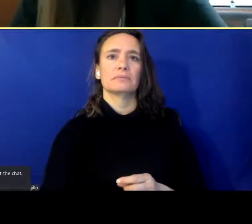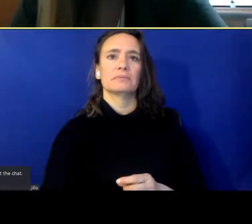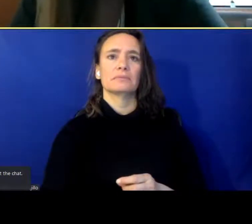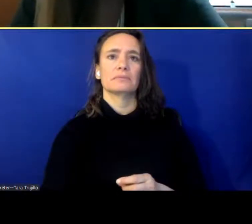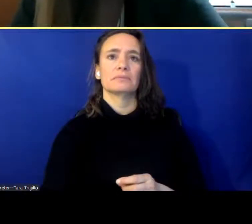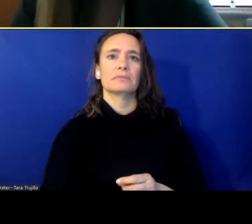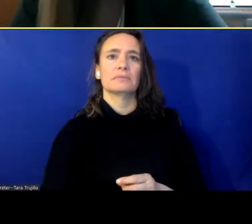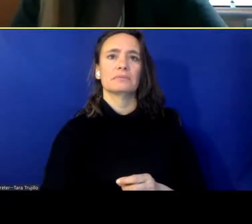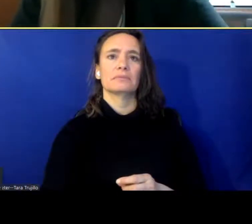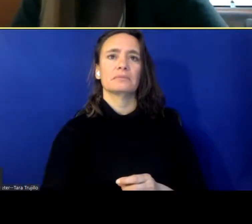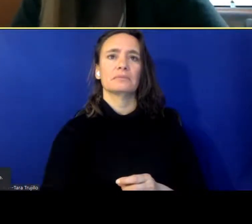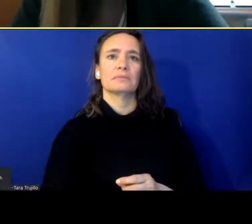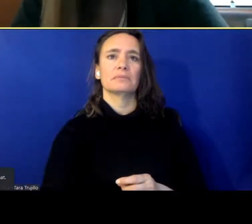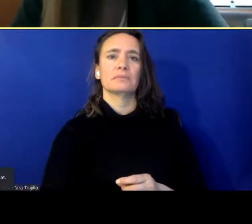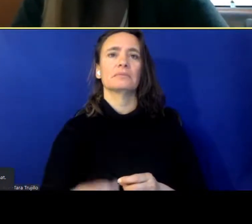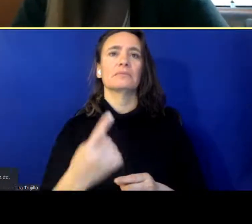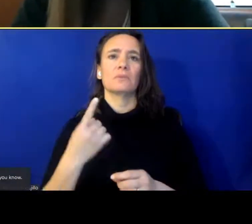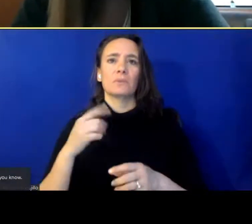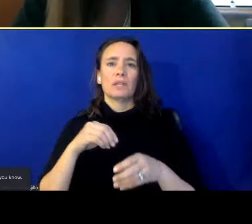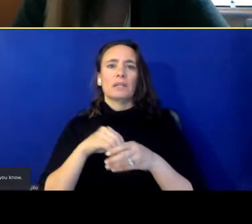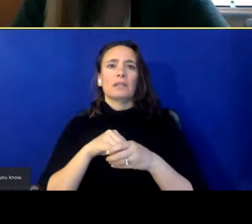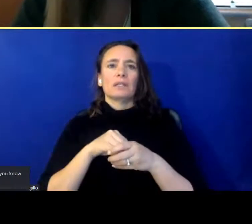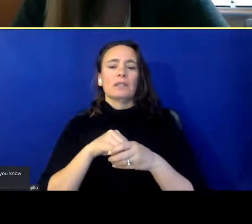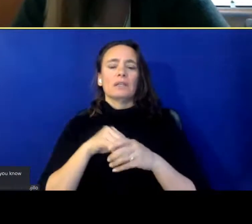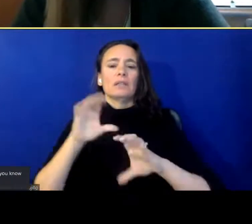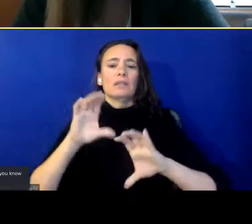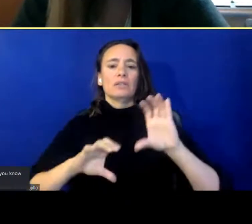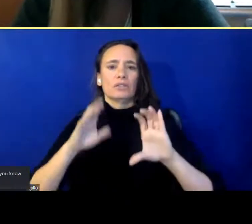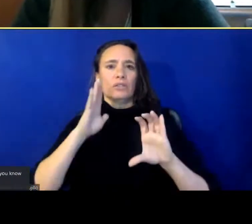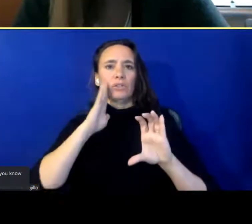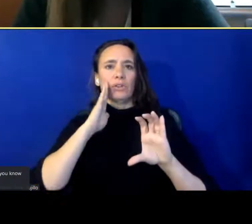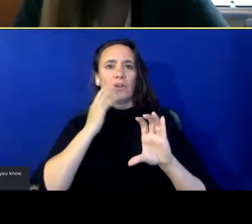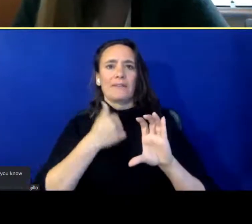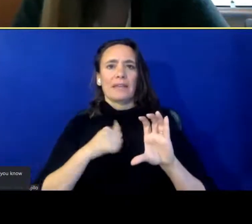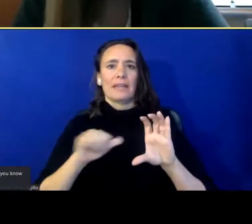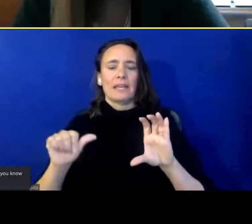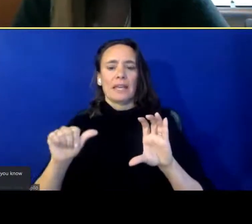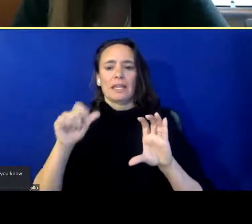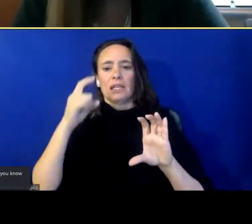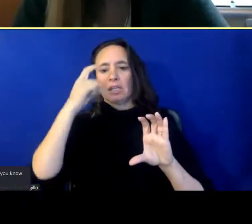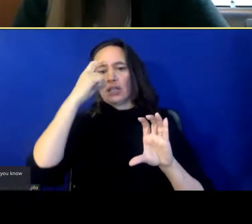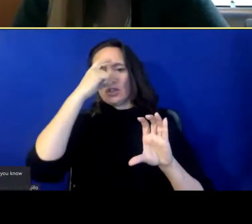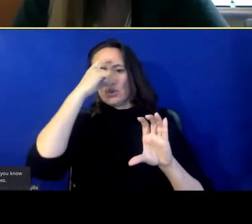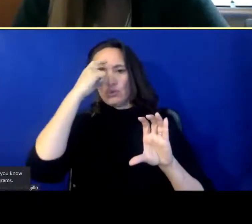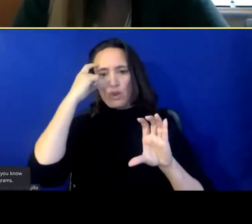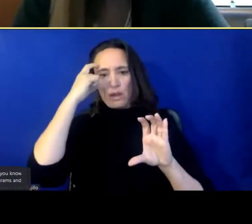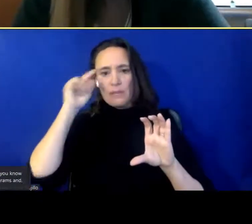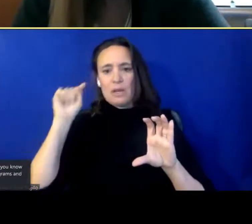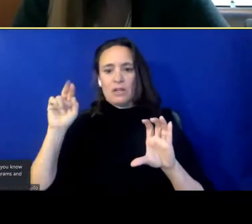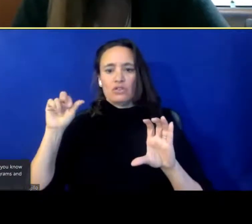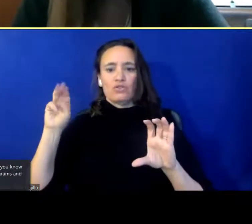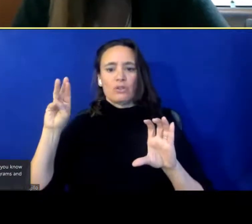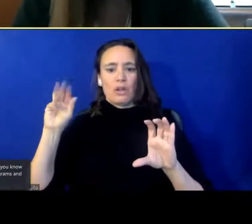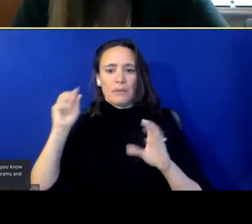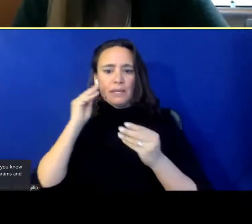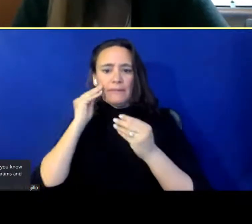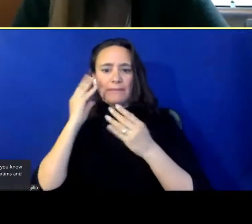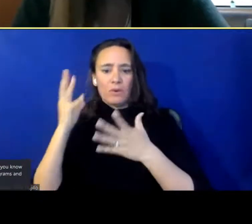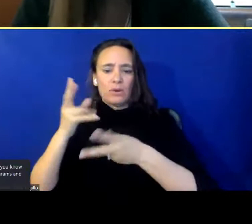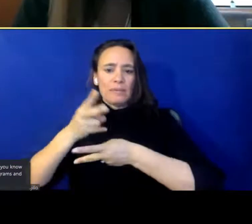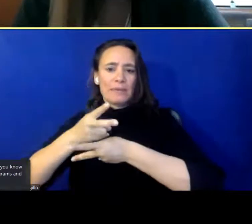Looks like there is one in the chat. Do you know of any trauma-informed care and programs in healthcare?